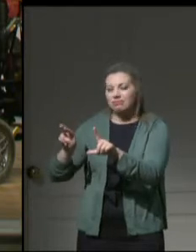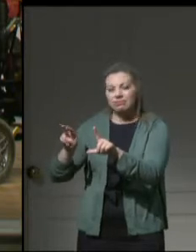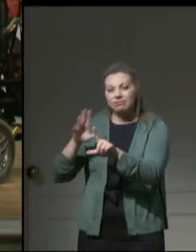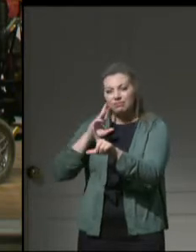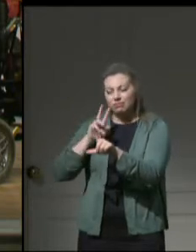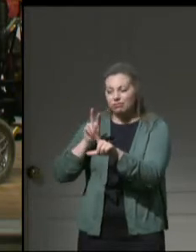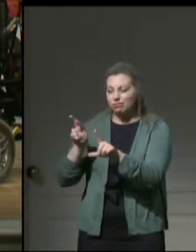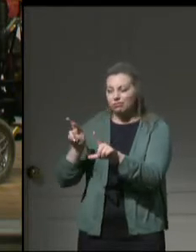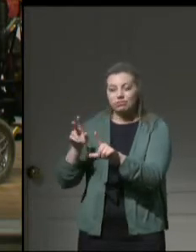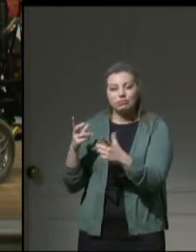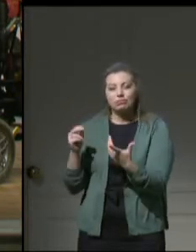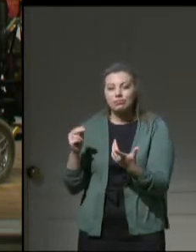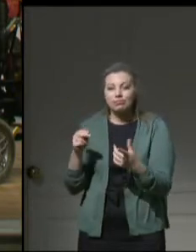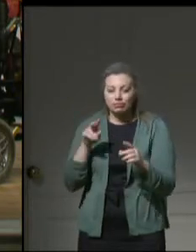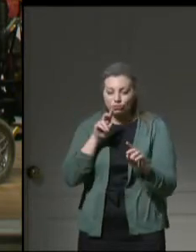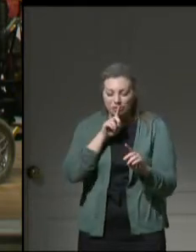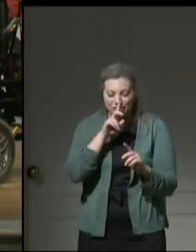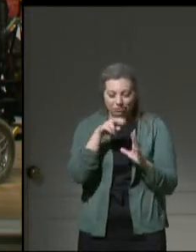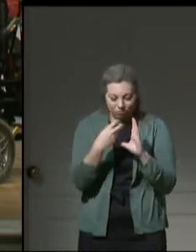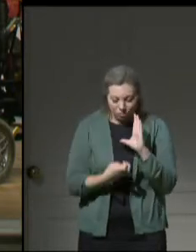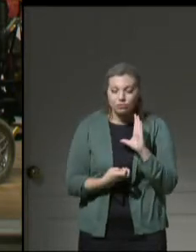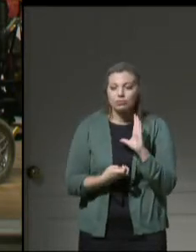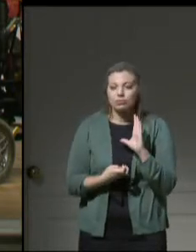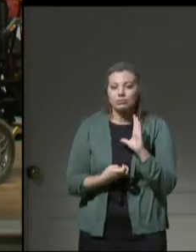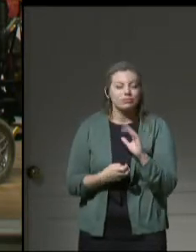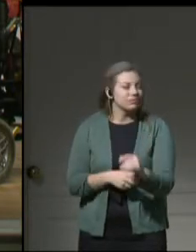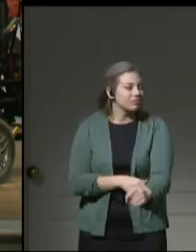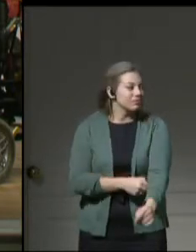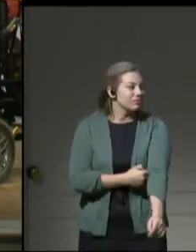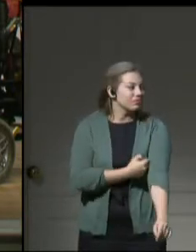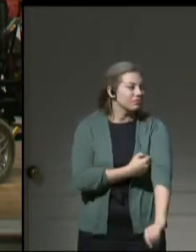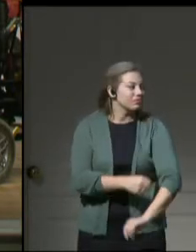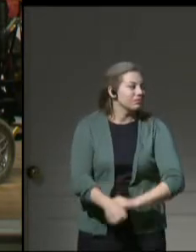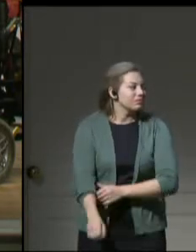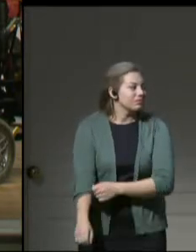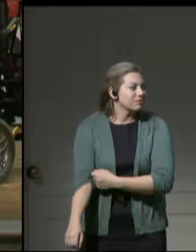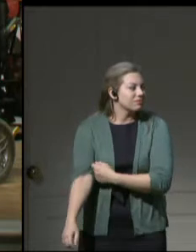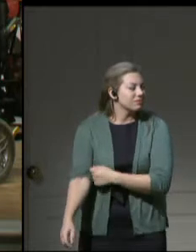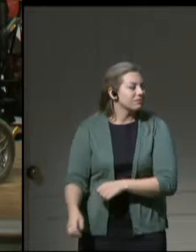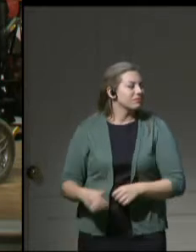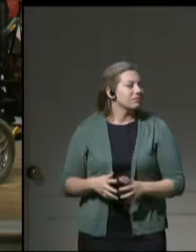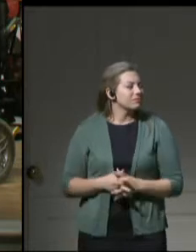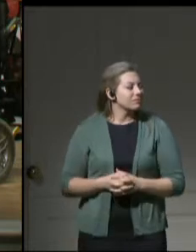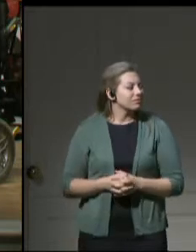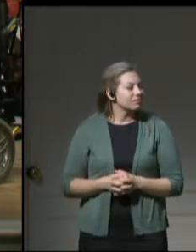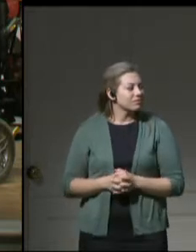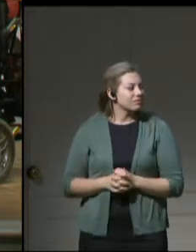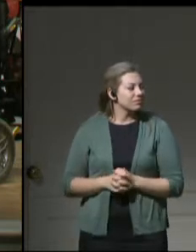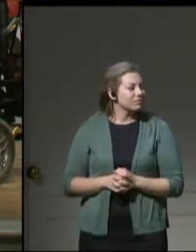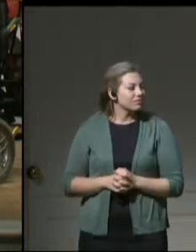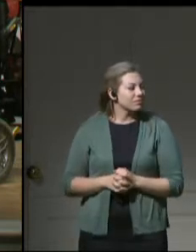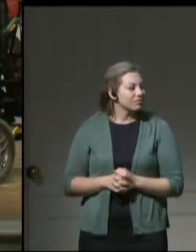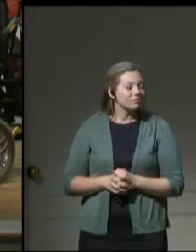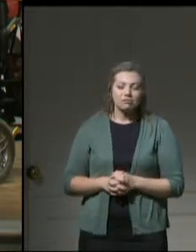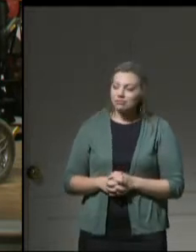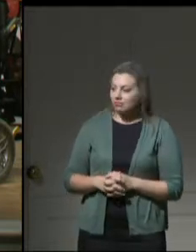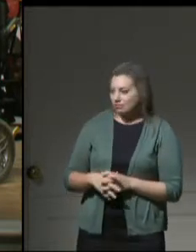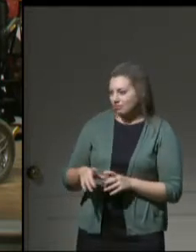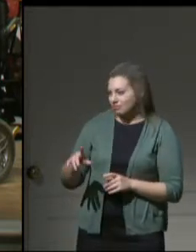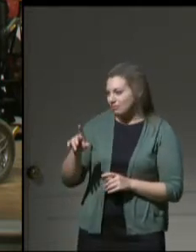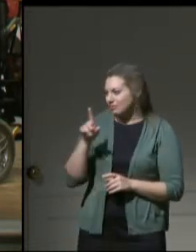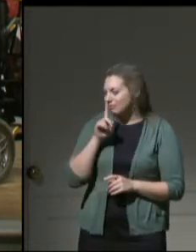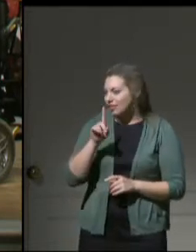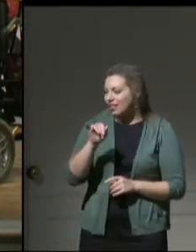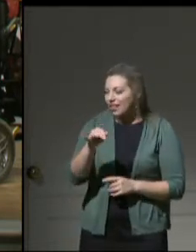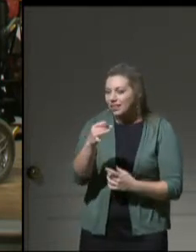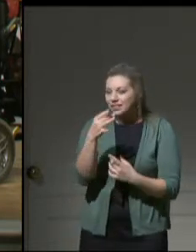side of our eye. So. Thank you. So I think this is a really interesting